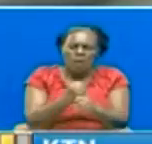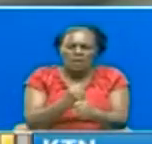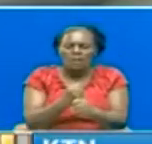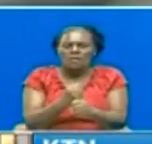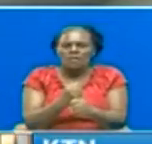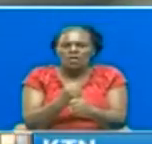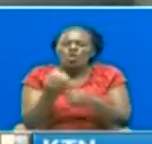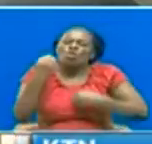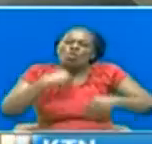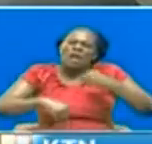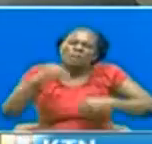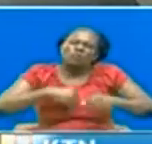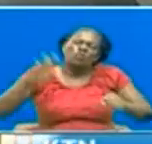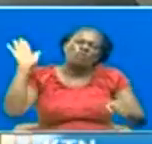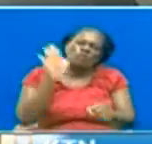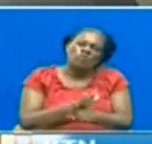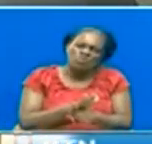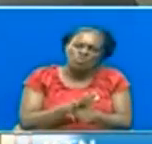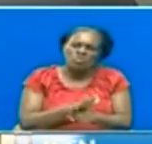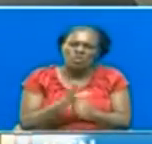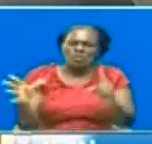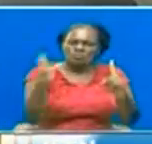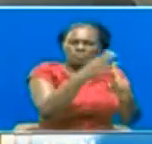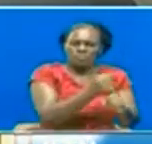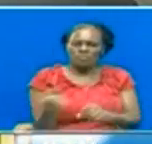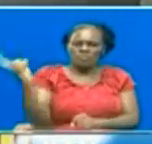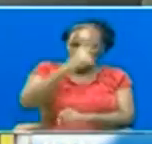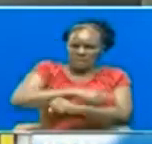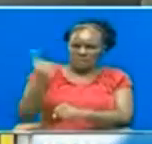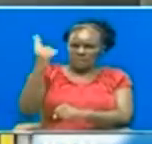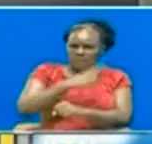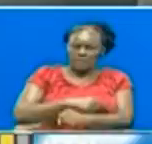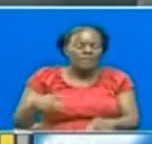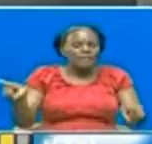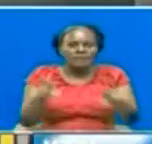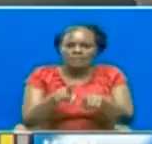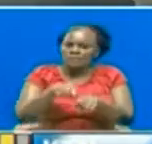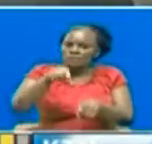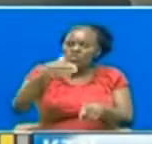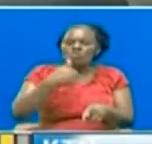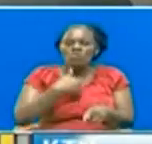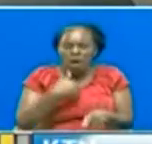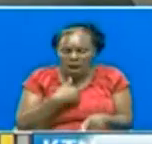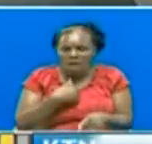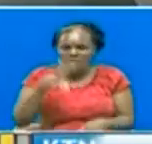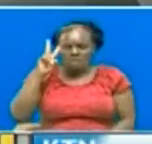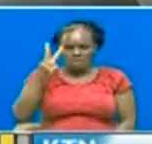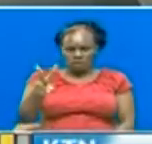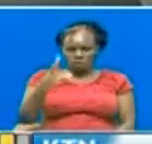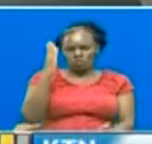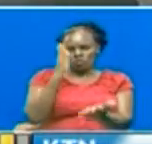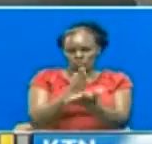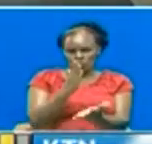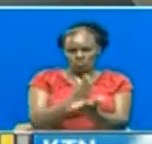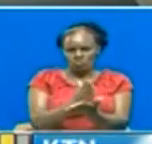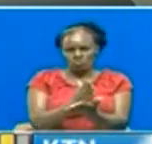of impunity, corruption, sabotage on daily basis. And as much as you have the values, you have the vision and what it takes to